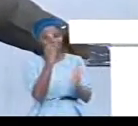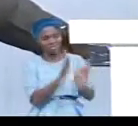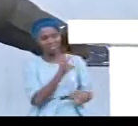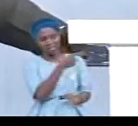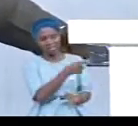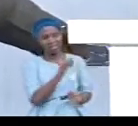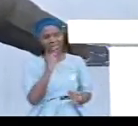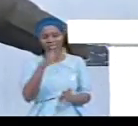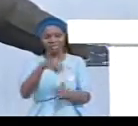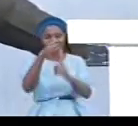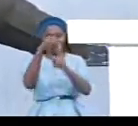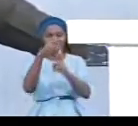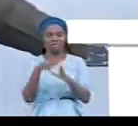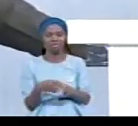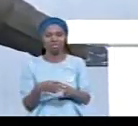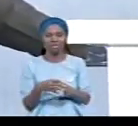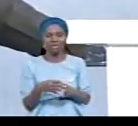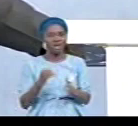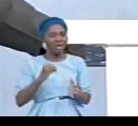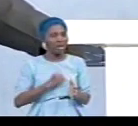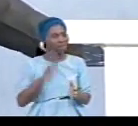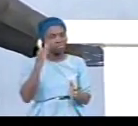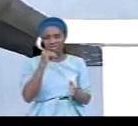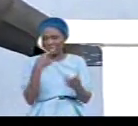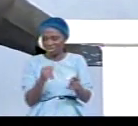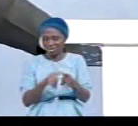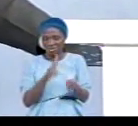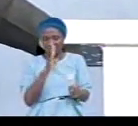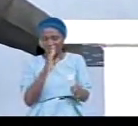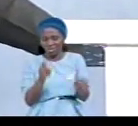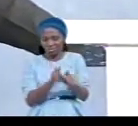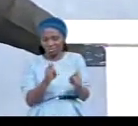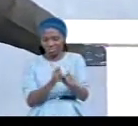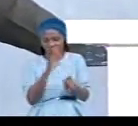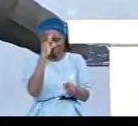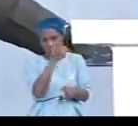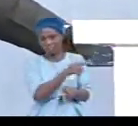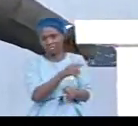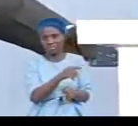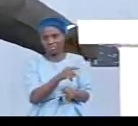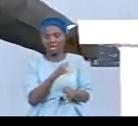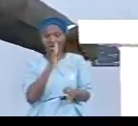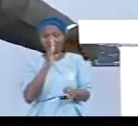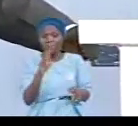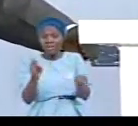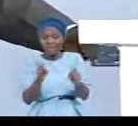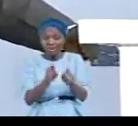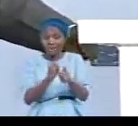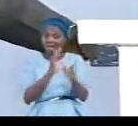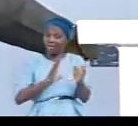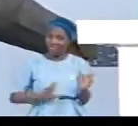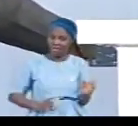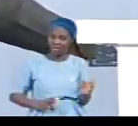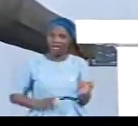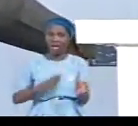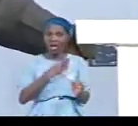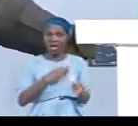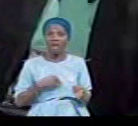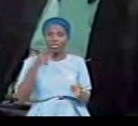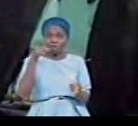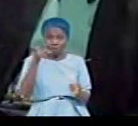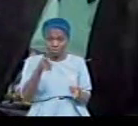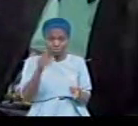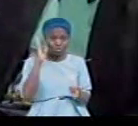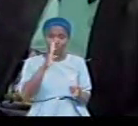I'm not going to try to be like him. Be like Christ, you'll be as peculiar as he